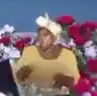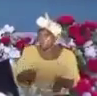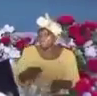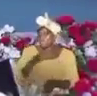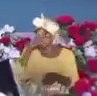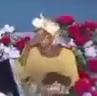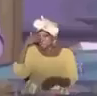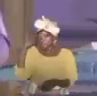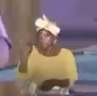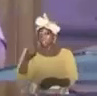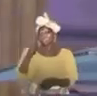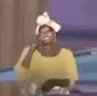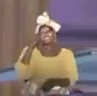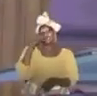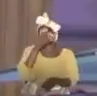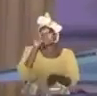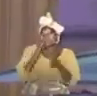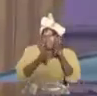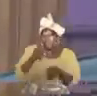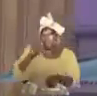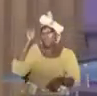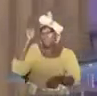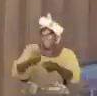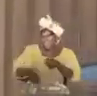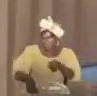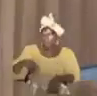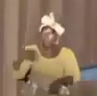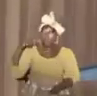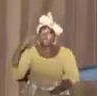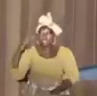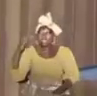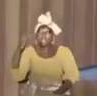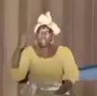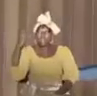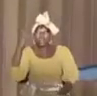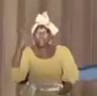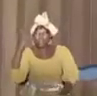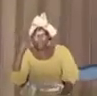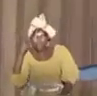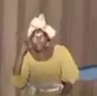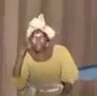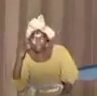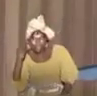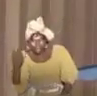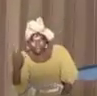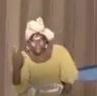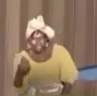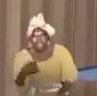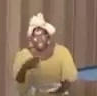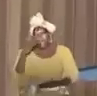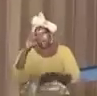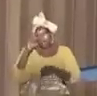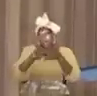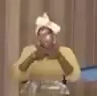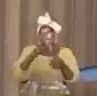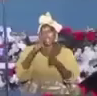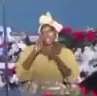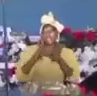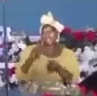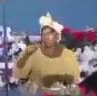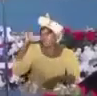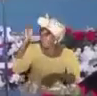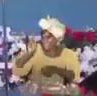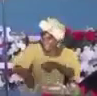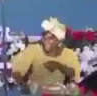discernment. Please write. The absence of discernment will always lead an individual